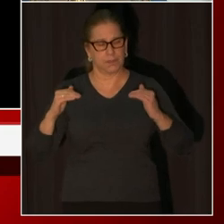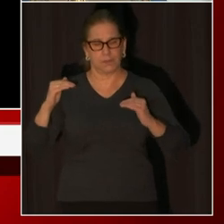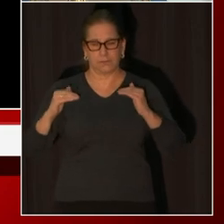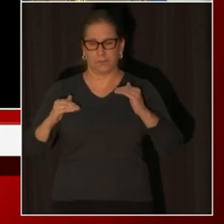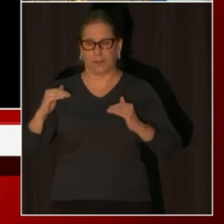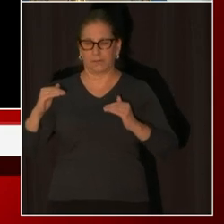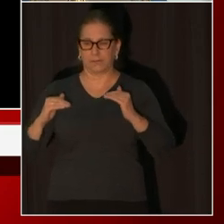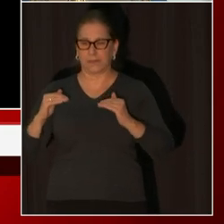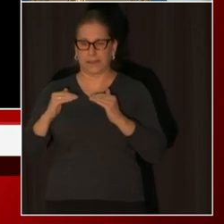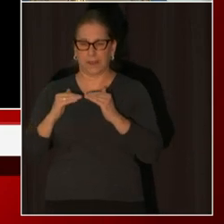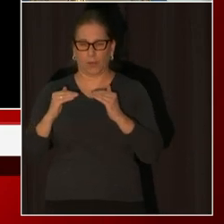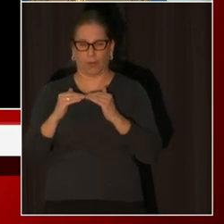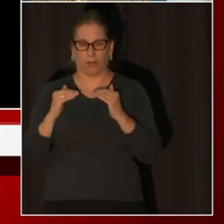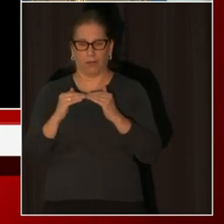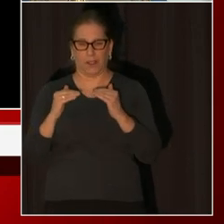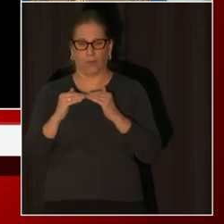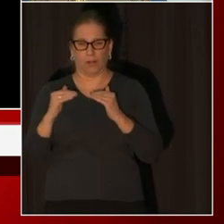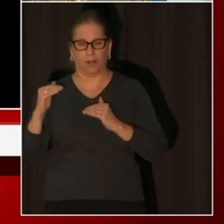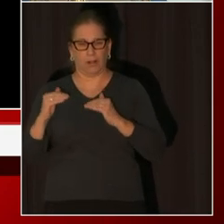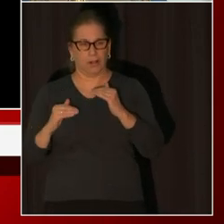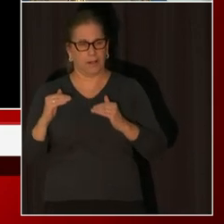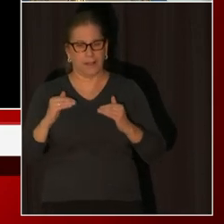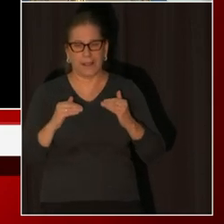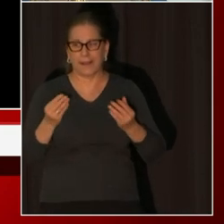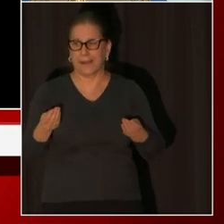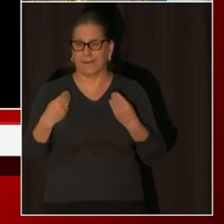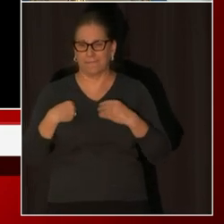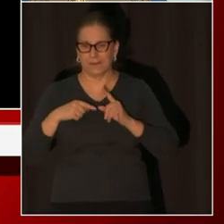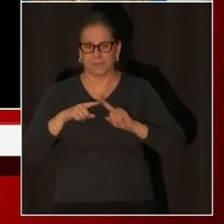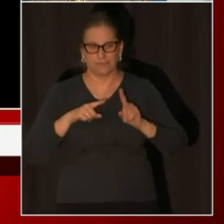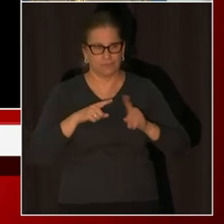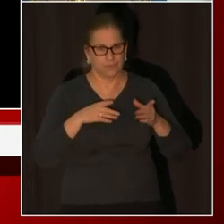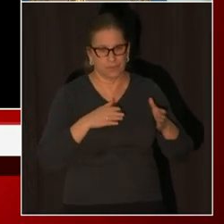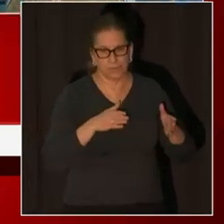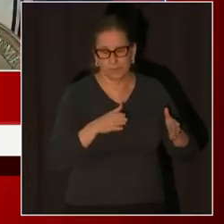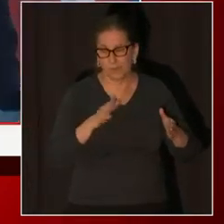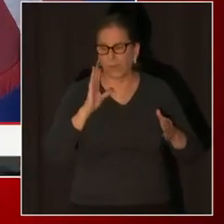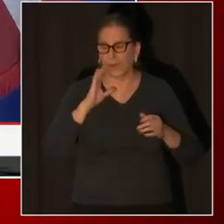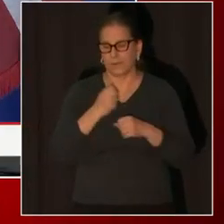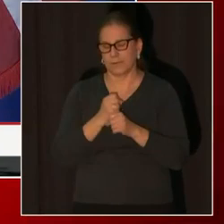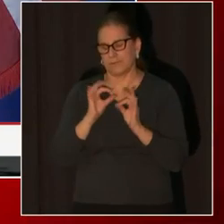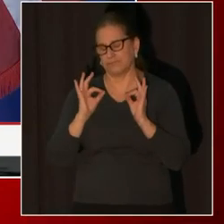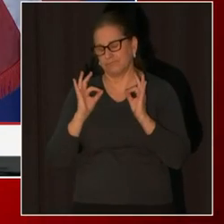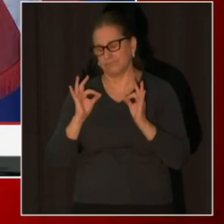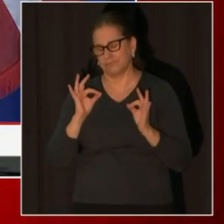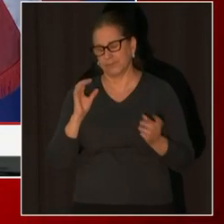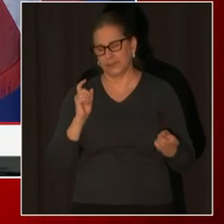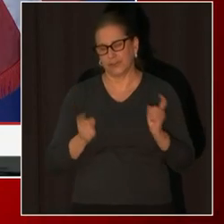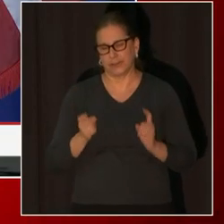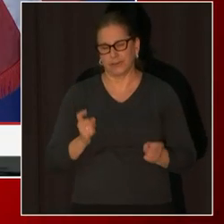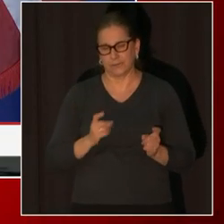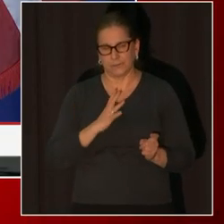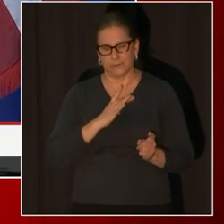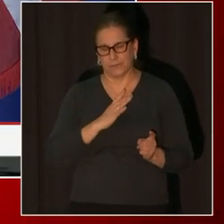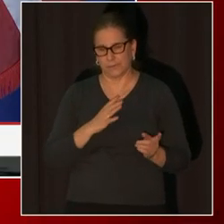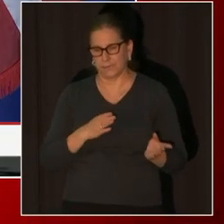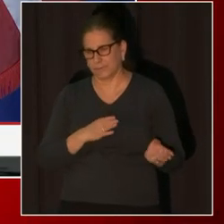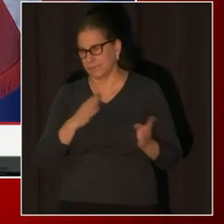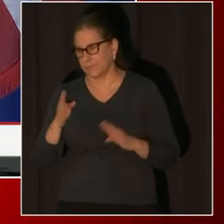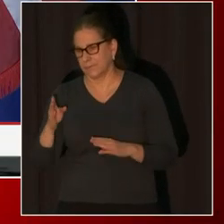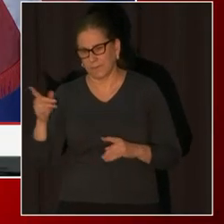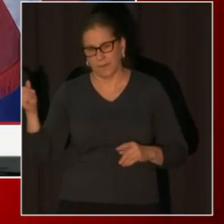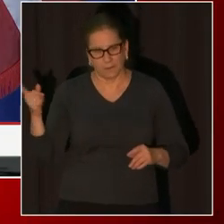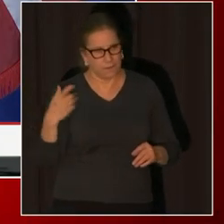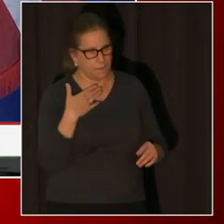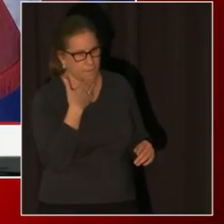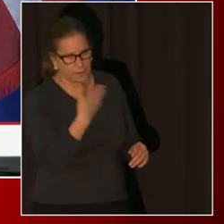us vehicles, very good vehicles, to change them. Yes. Thank you. And my last